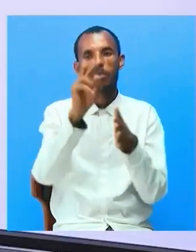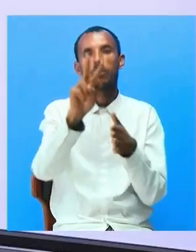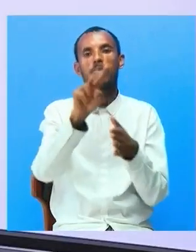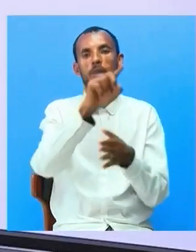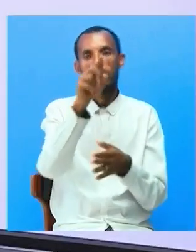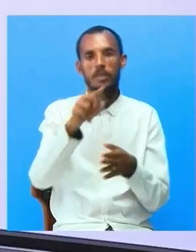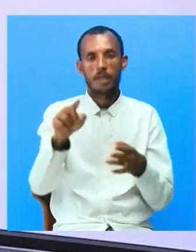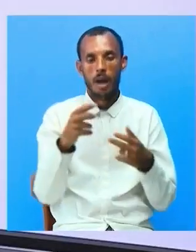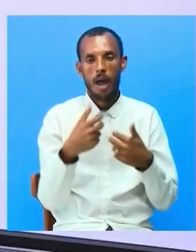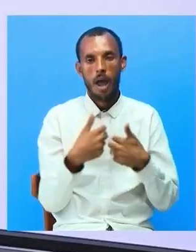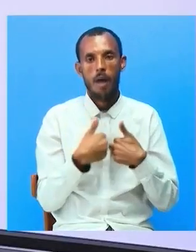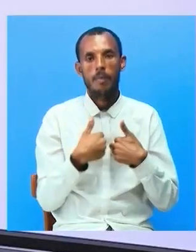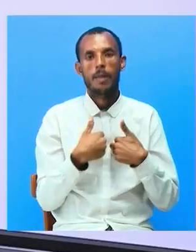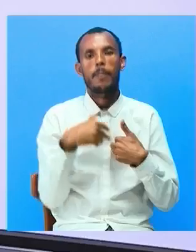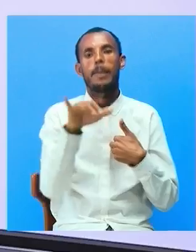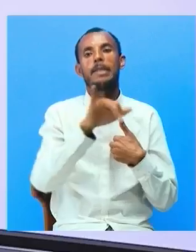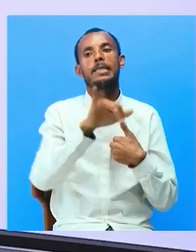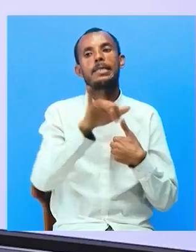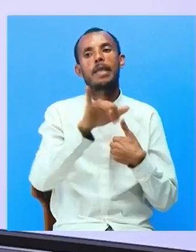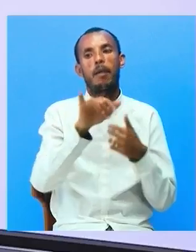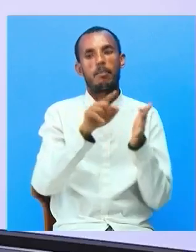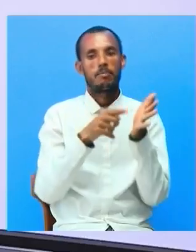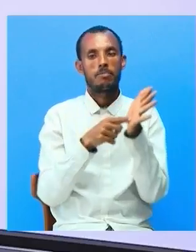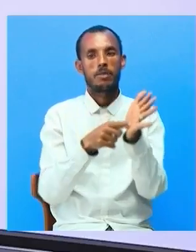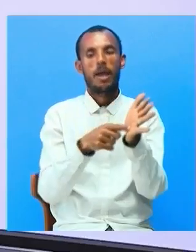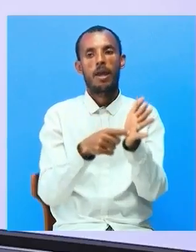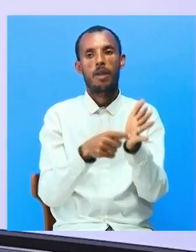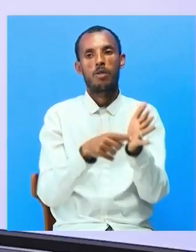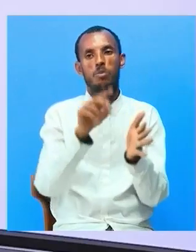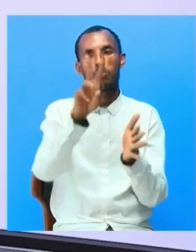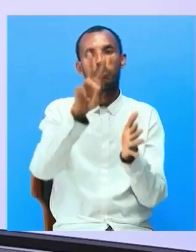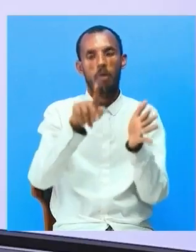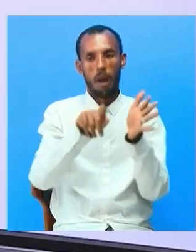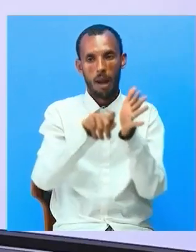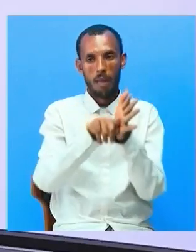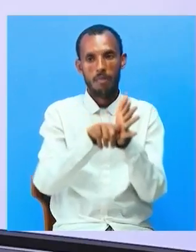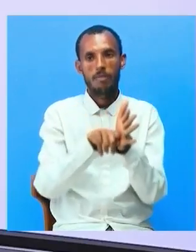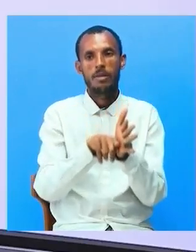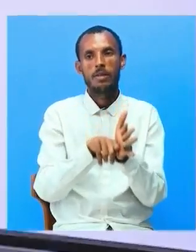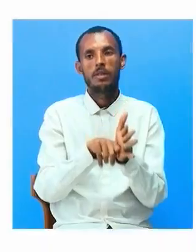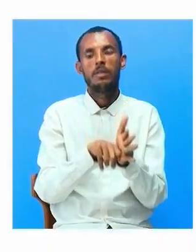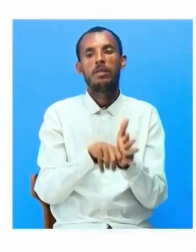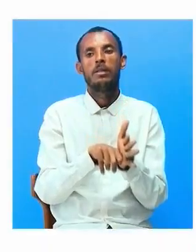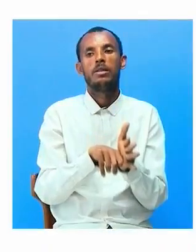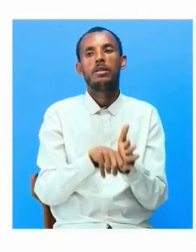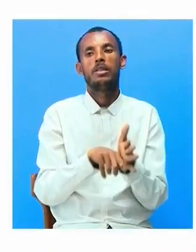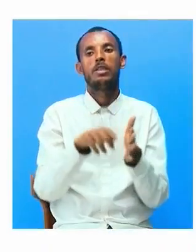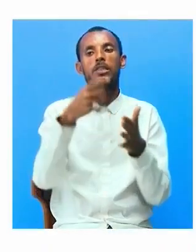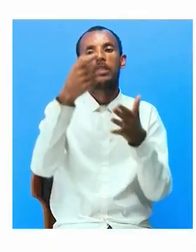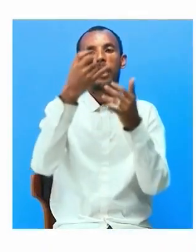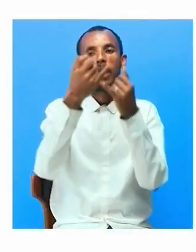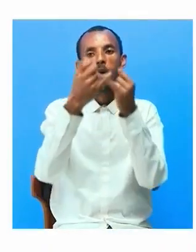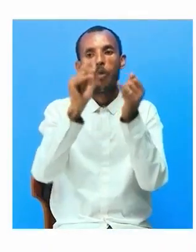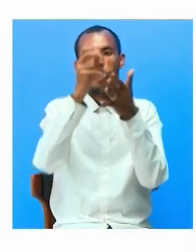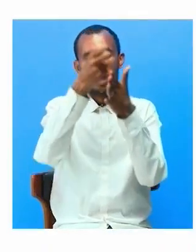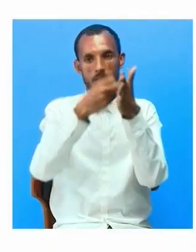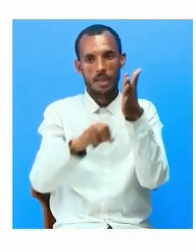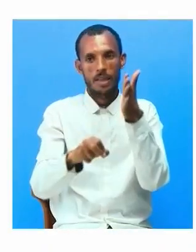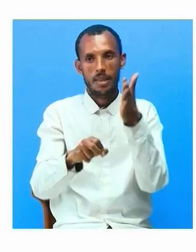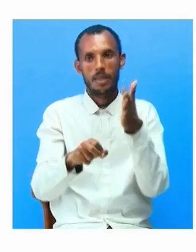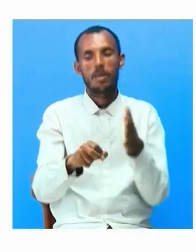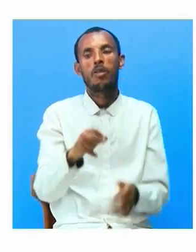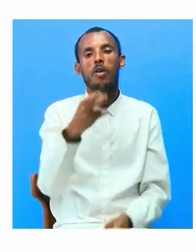integers having same sign, or two negative integers, I mean. The quotient of two negative integers.